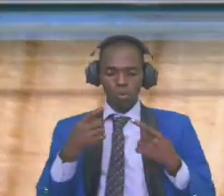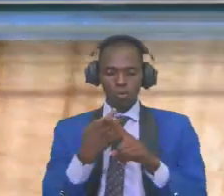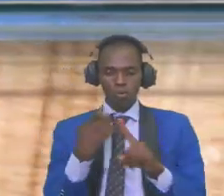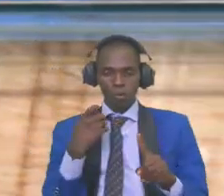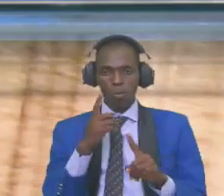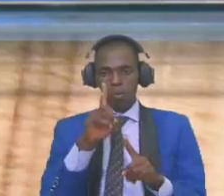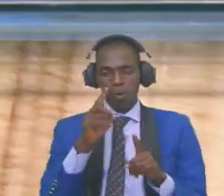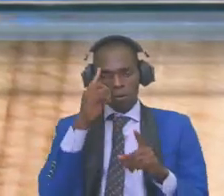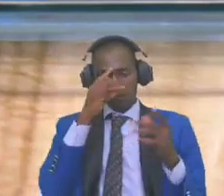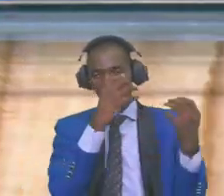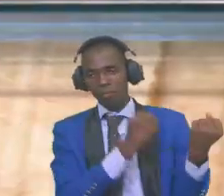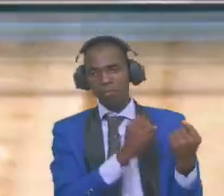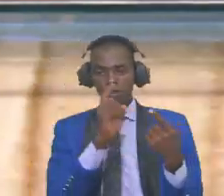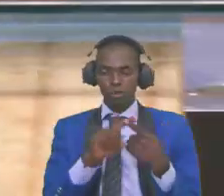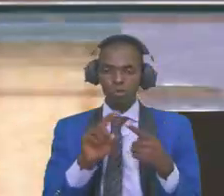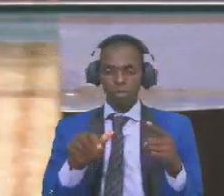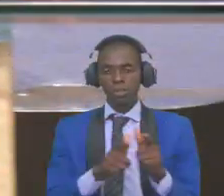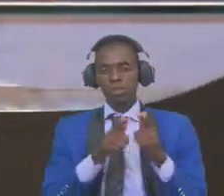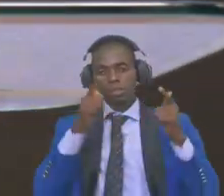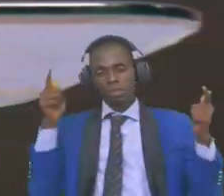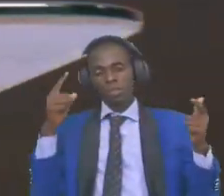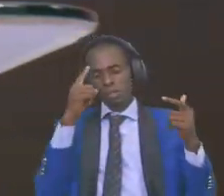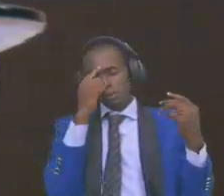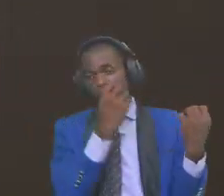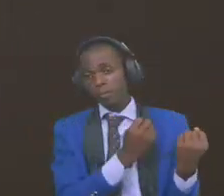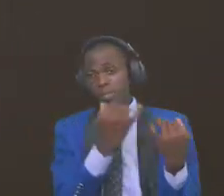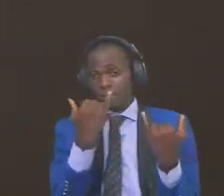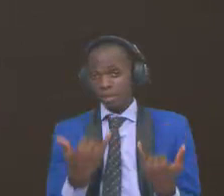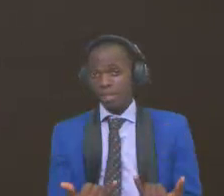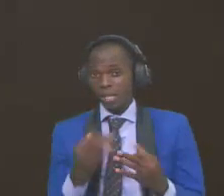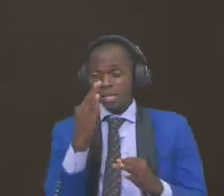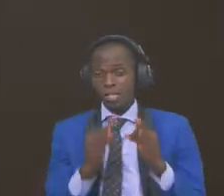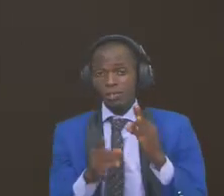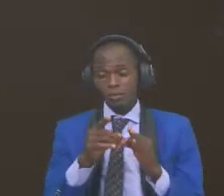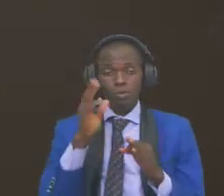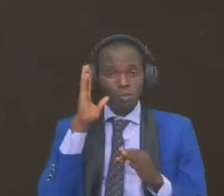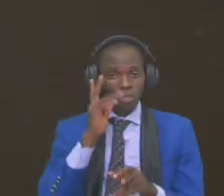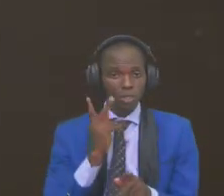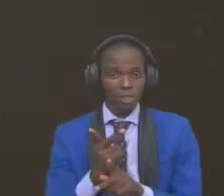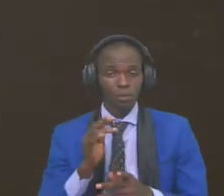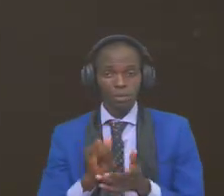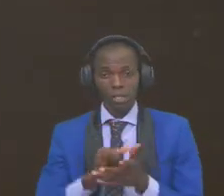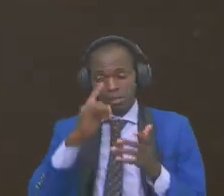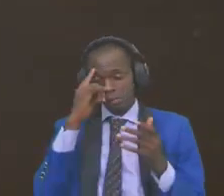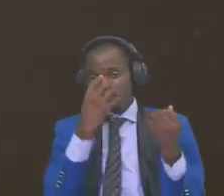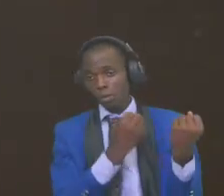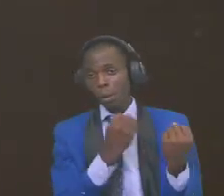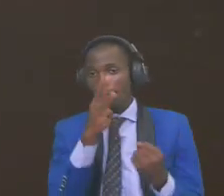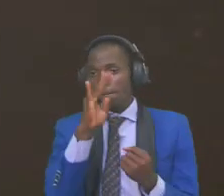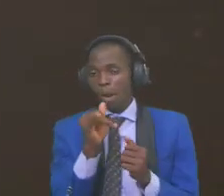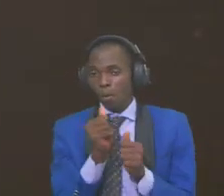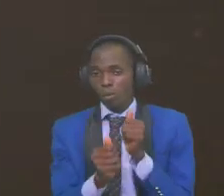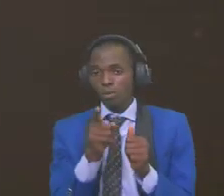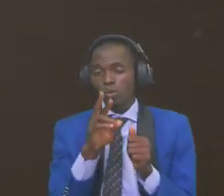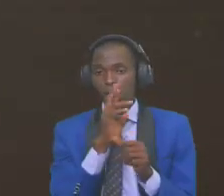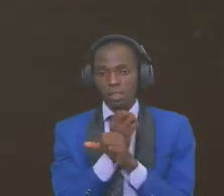Now, if you're going to retain that faith by which you are saved, by which you are